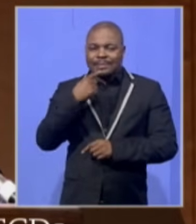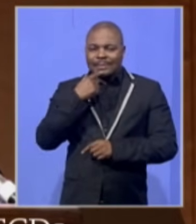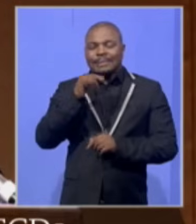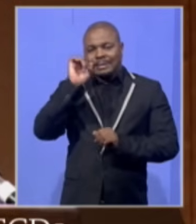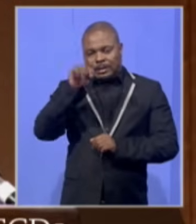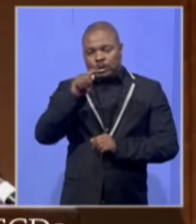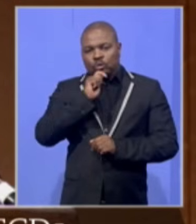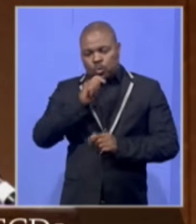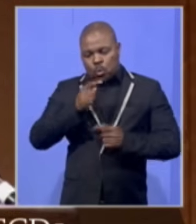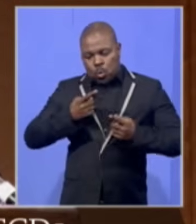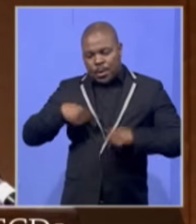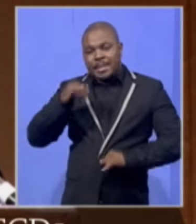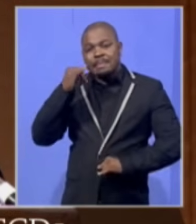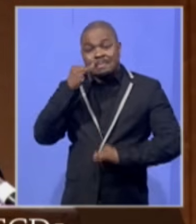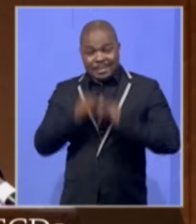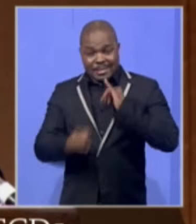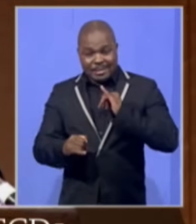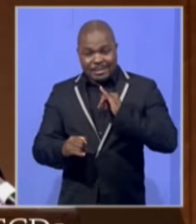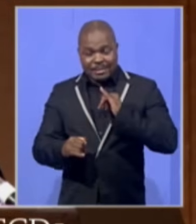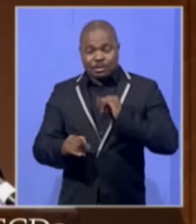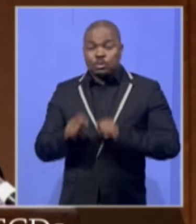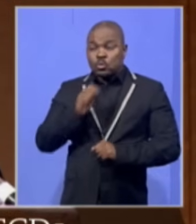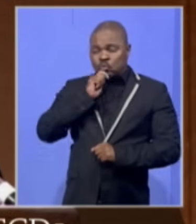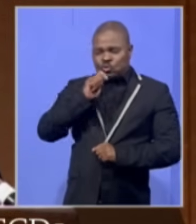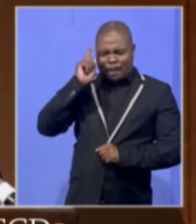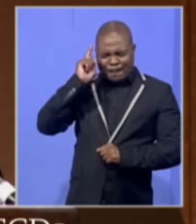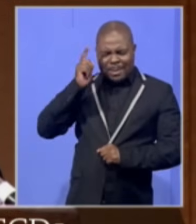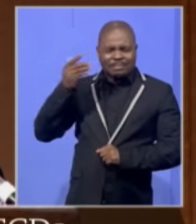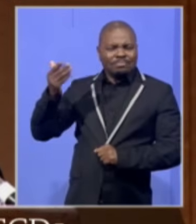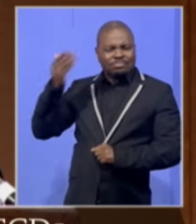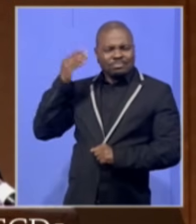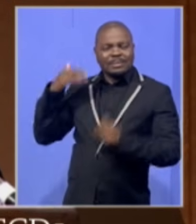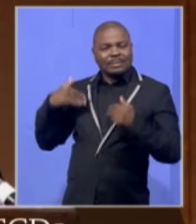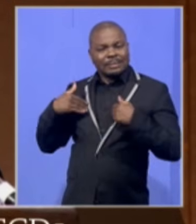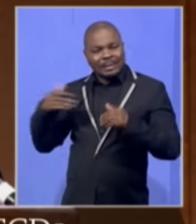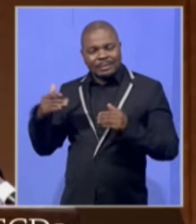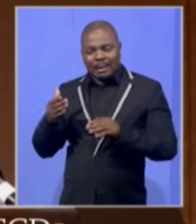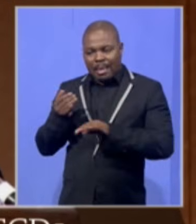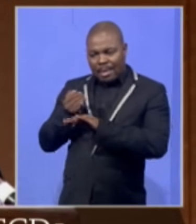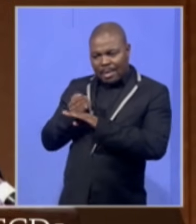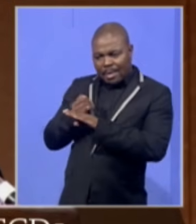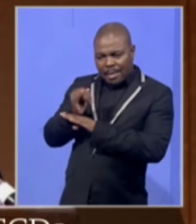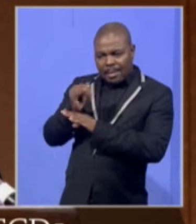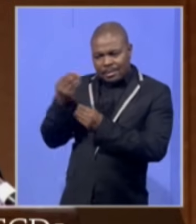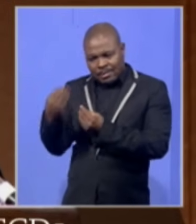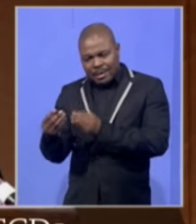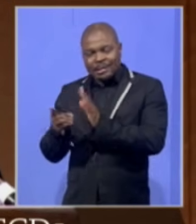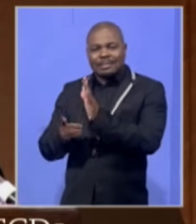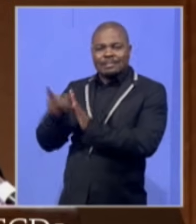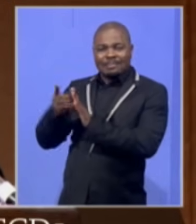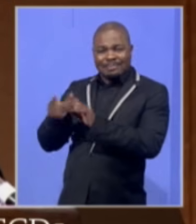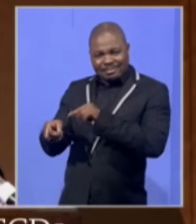mistake. We should have started with early childhood development.